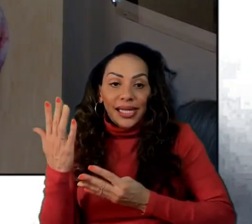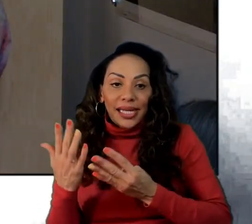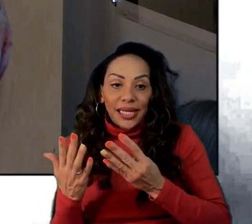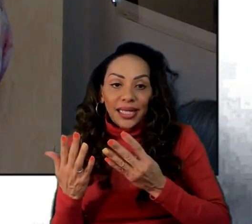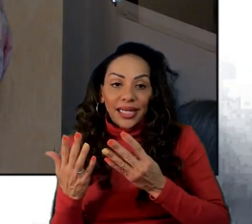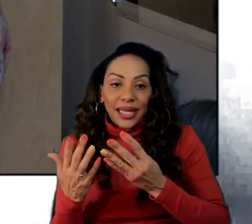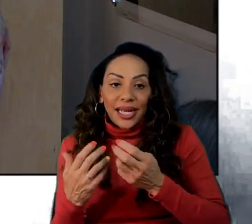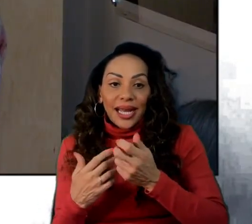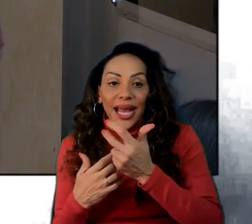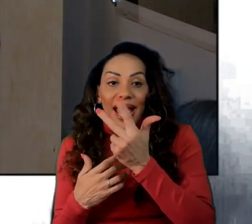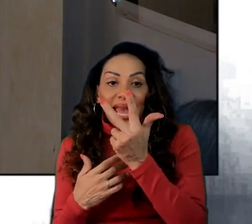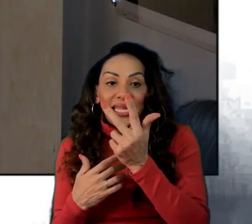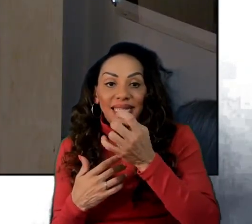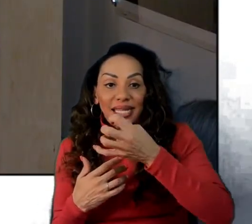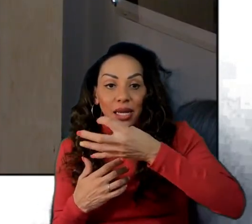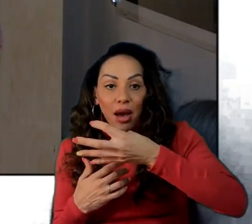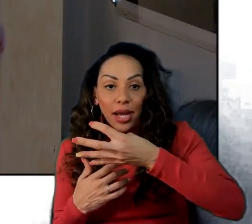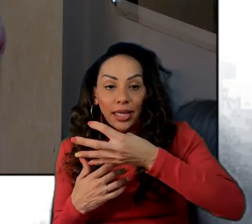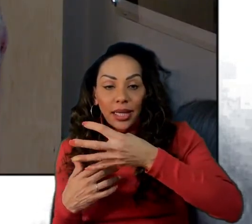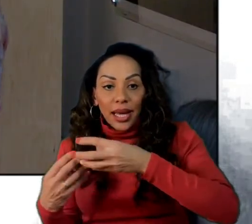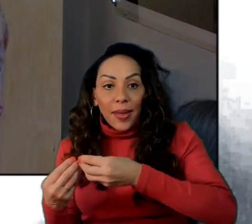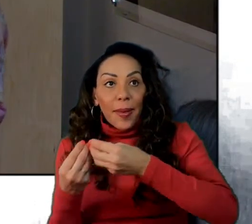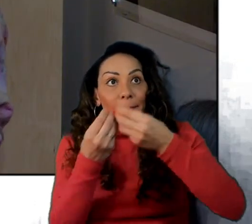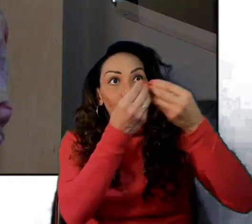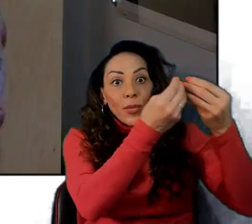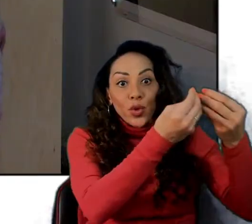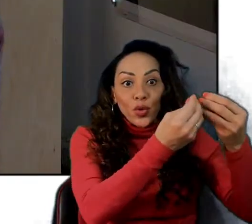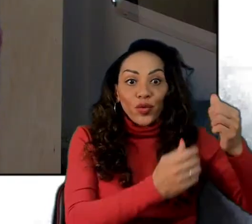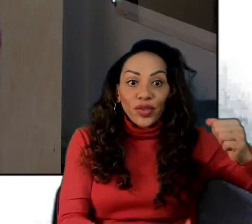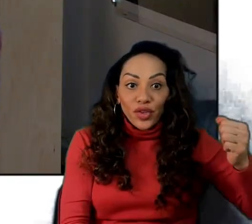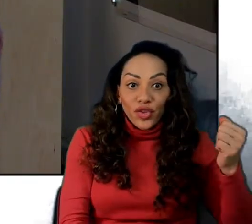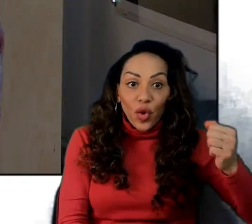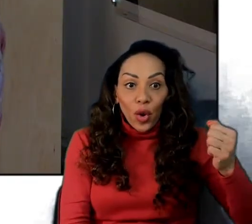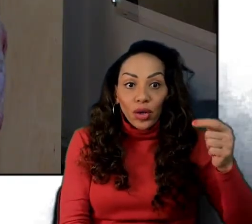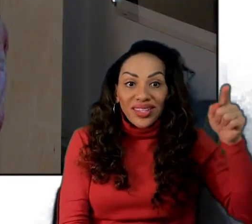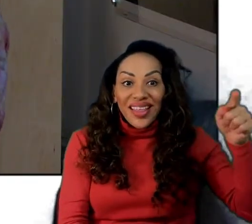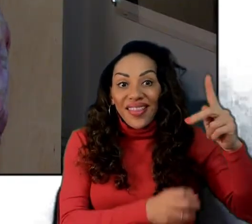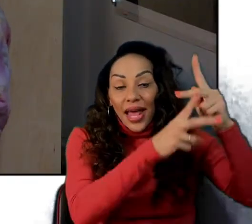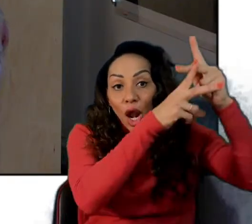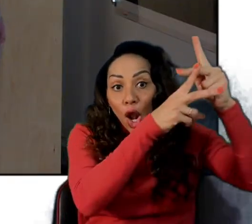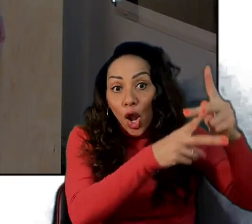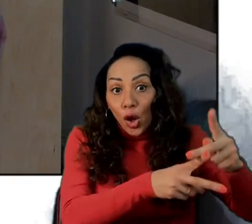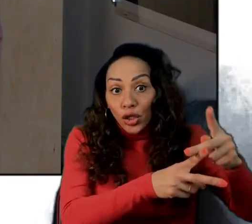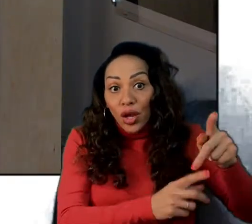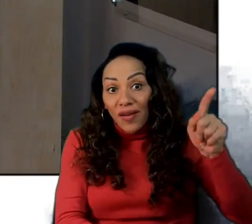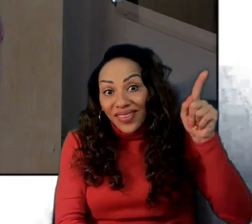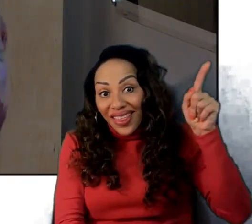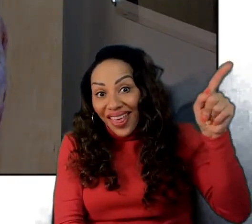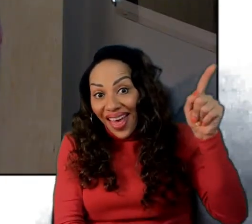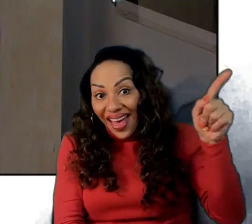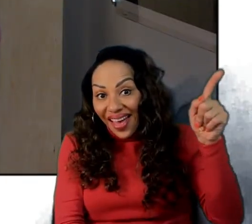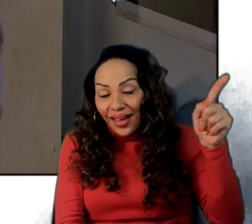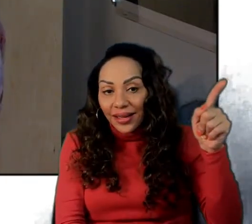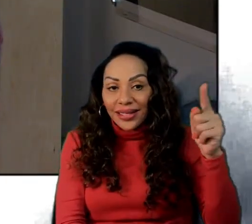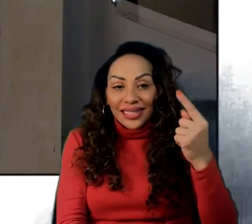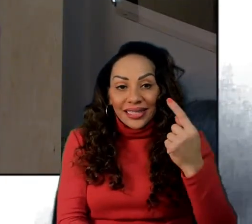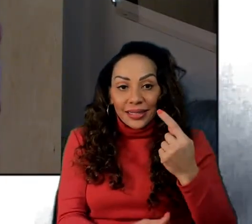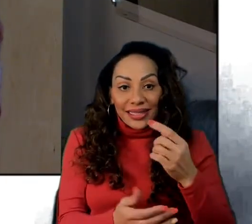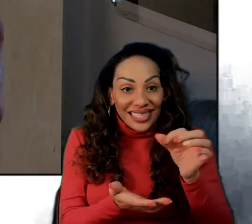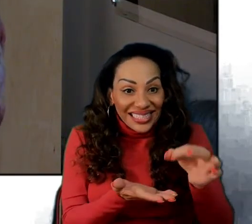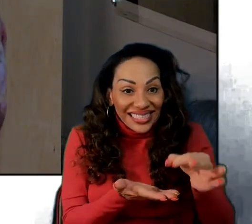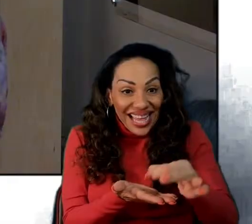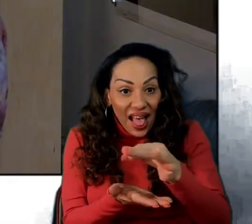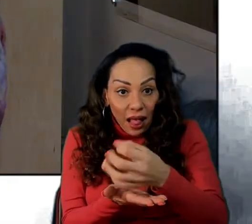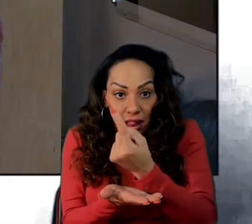to Scotland and then looked after there. And obviously, each individual cell has a